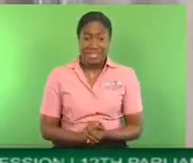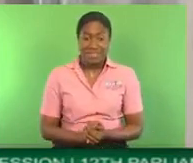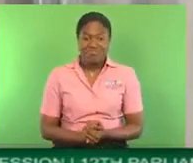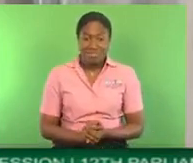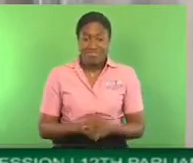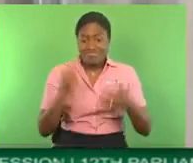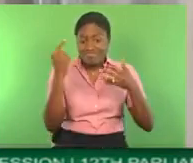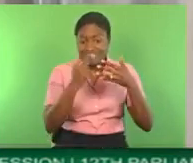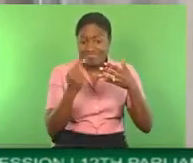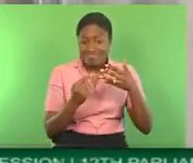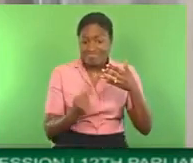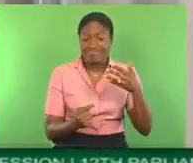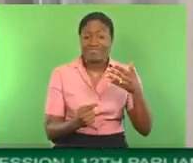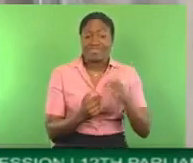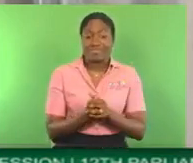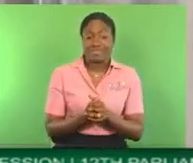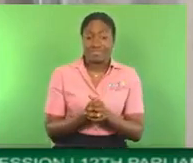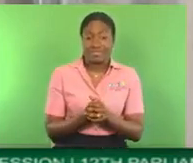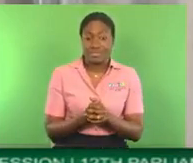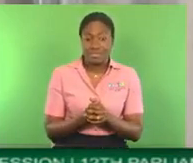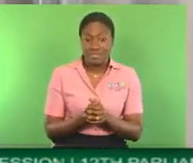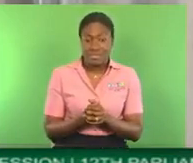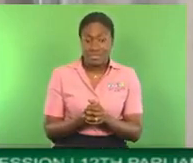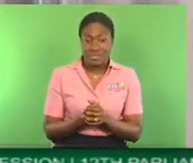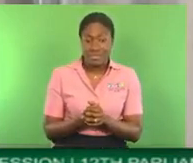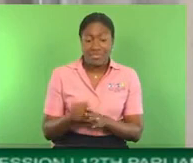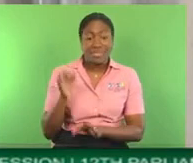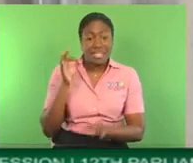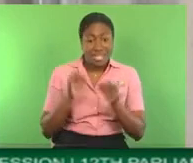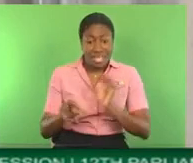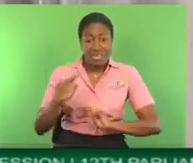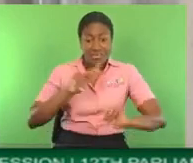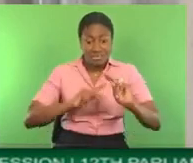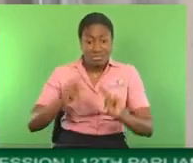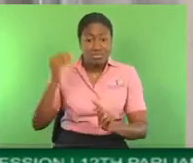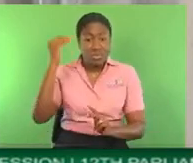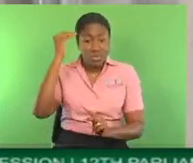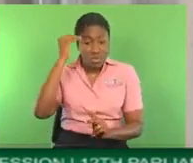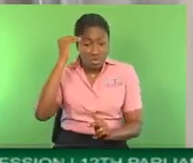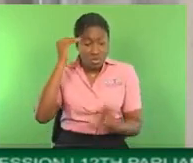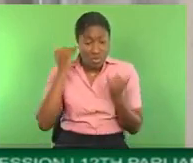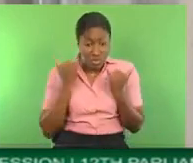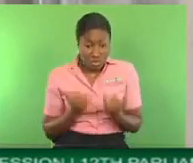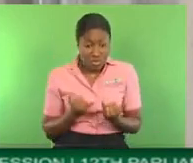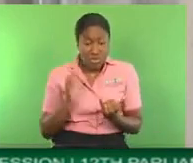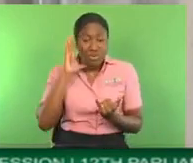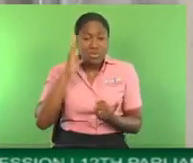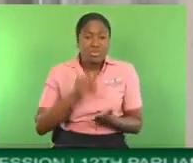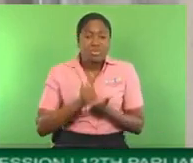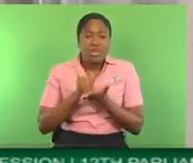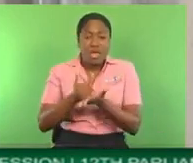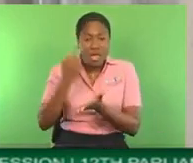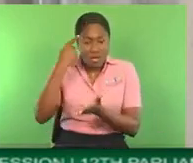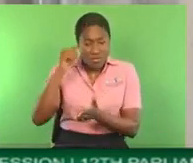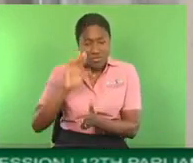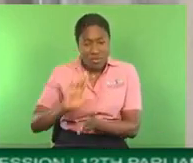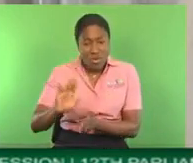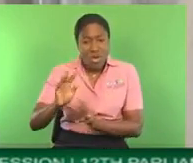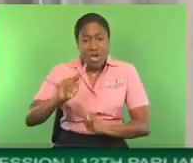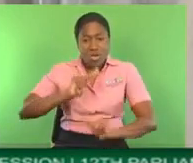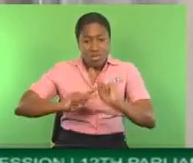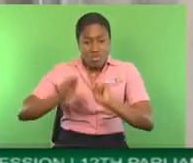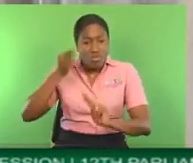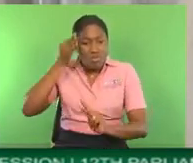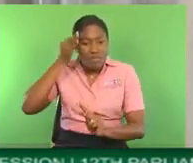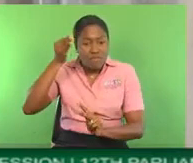Speaker, the expectation is that having the knowledge today will be beneficial in the future